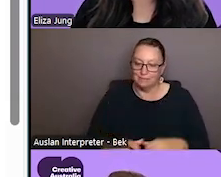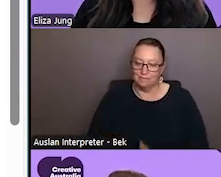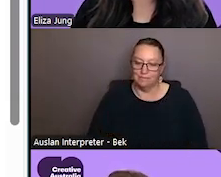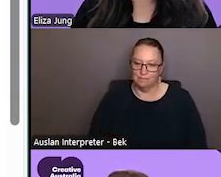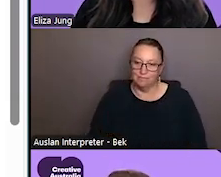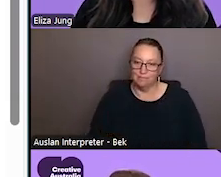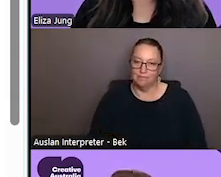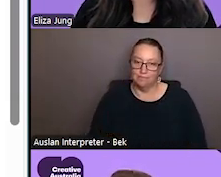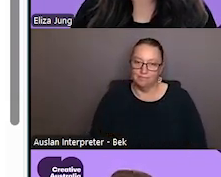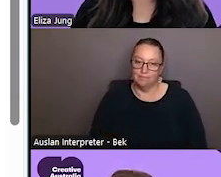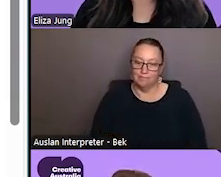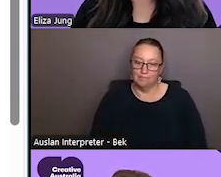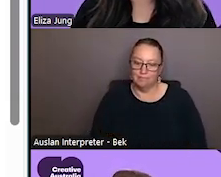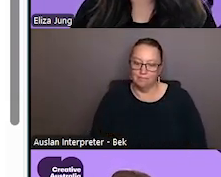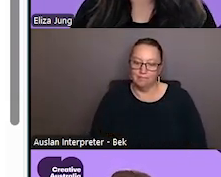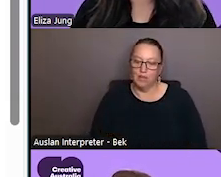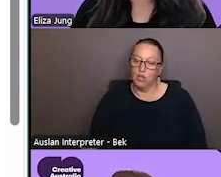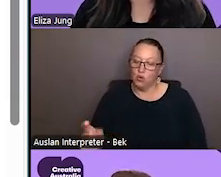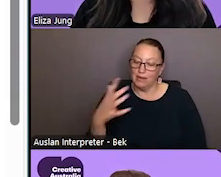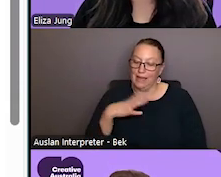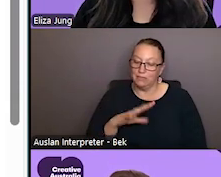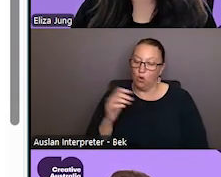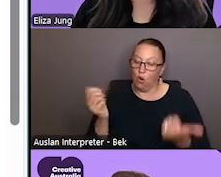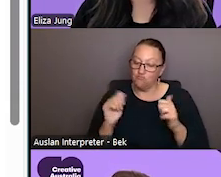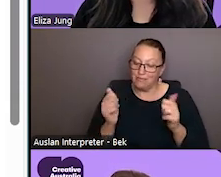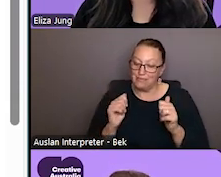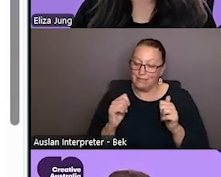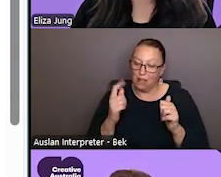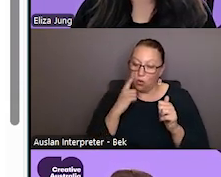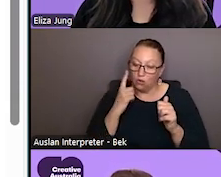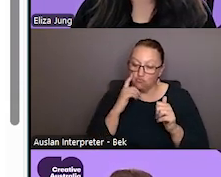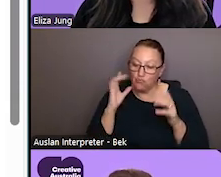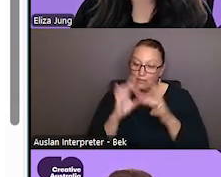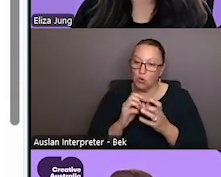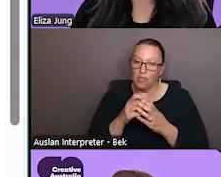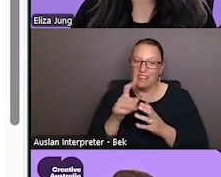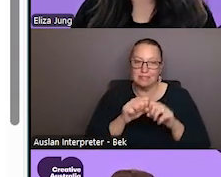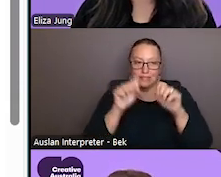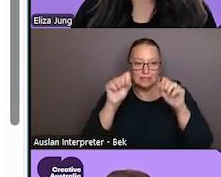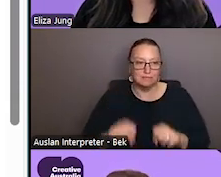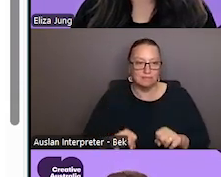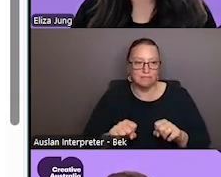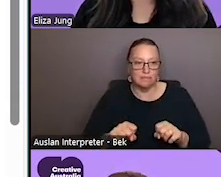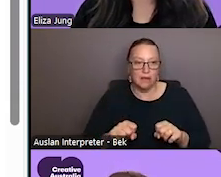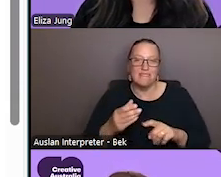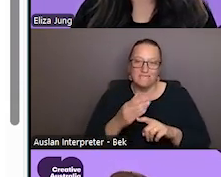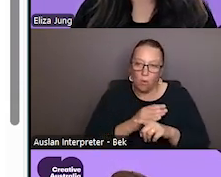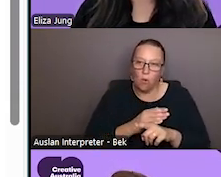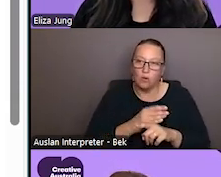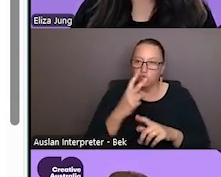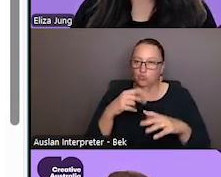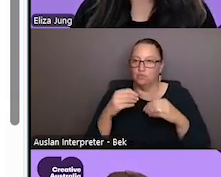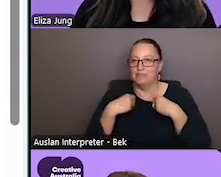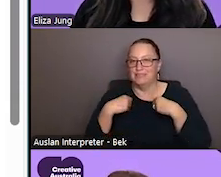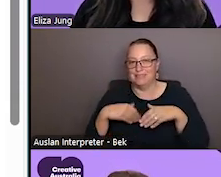registered on this system if you're not already at least 2 business days before the closing of nominations, so we have time to process your account.